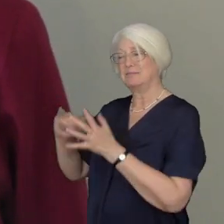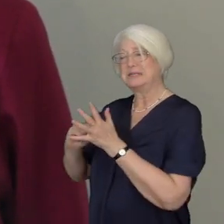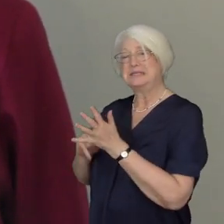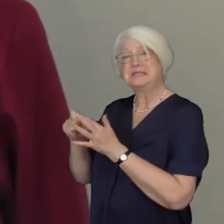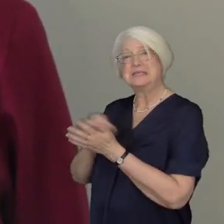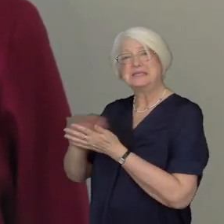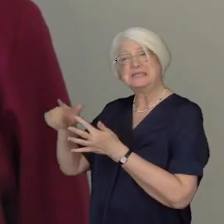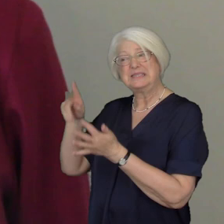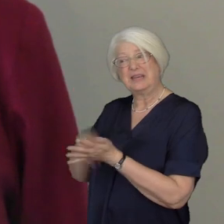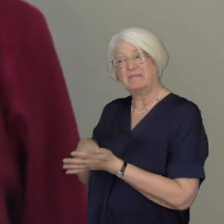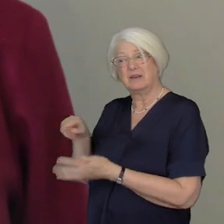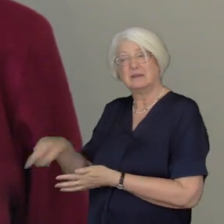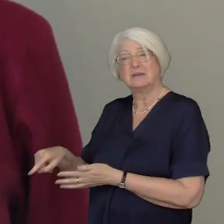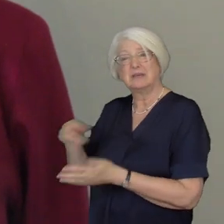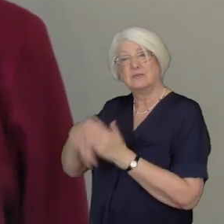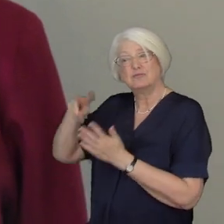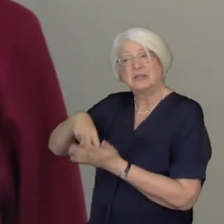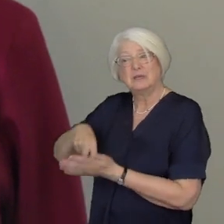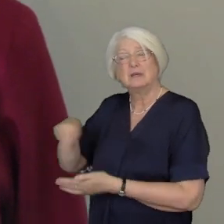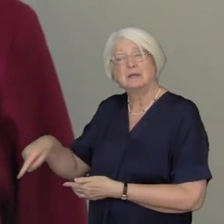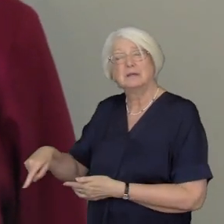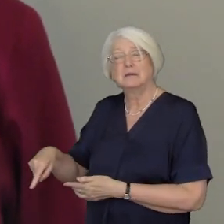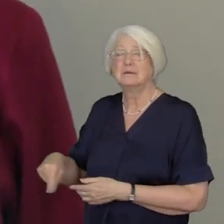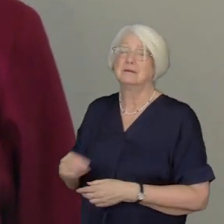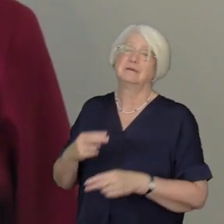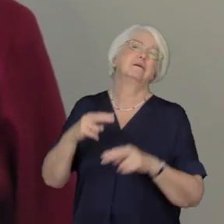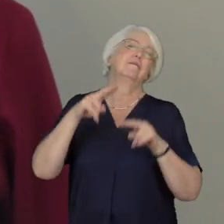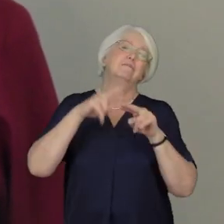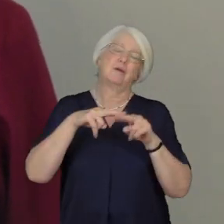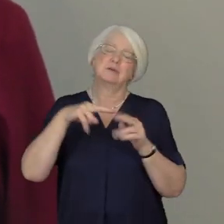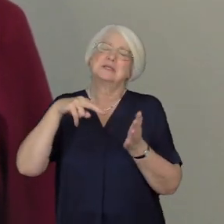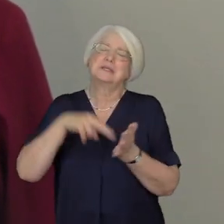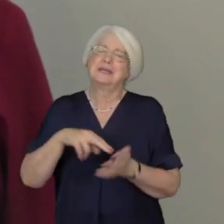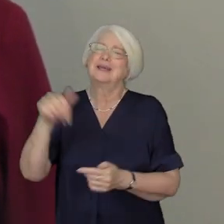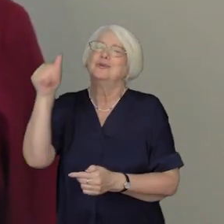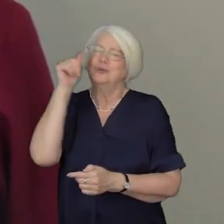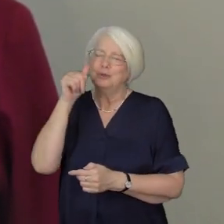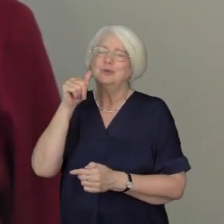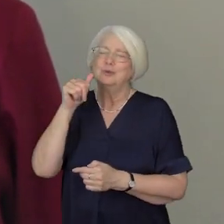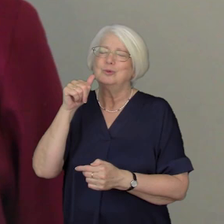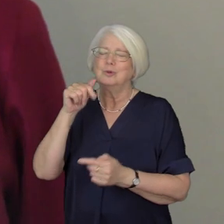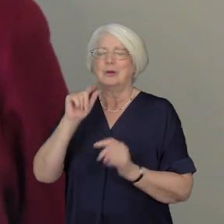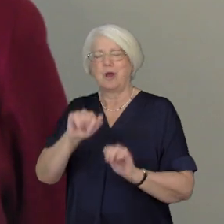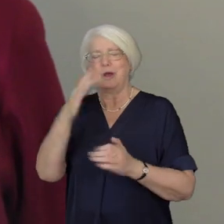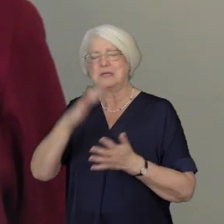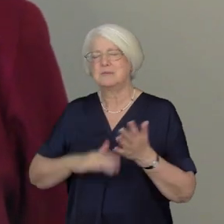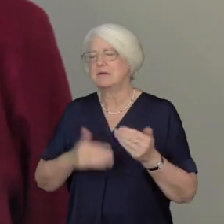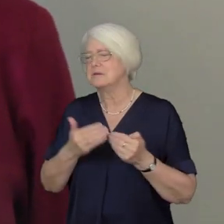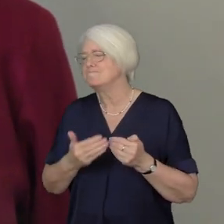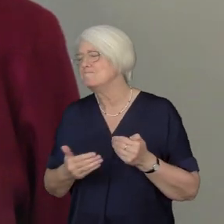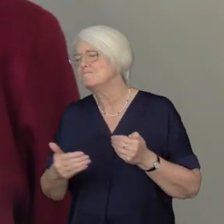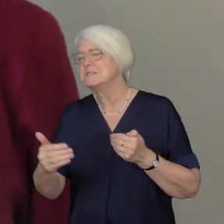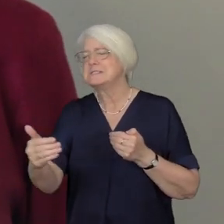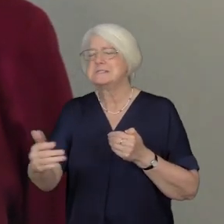death. Florence Nightingale knew about the long-term cost of her experiences and that the hardest